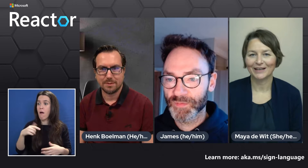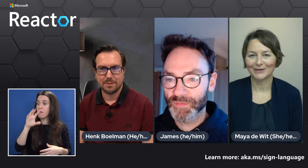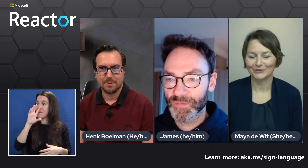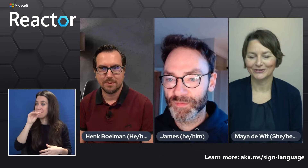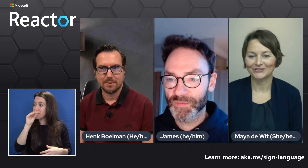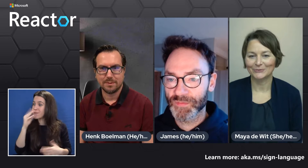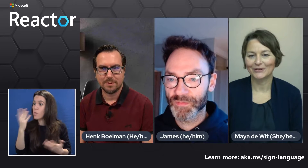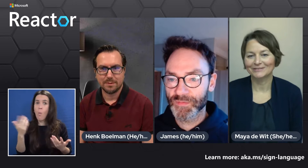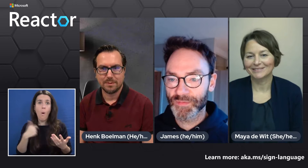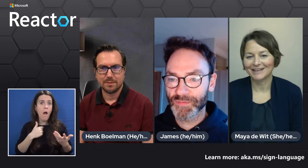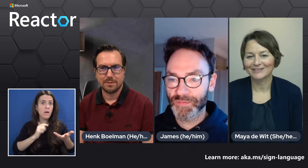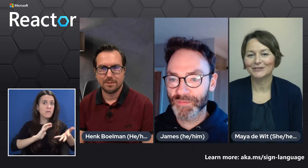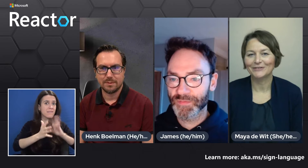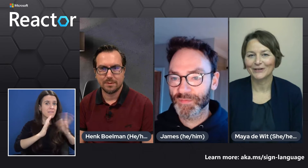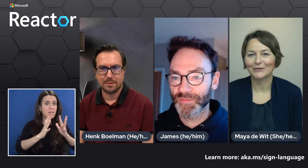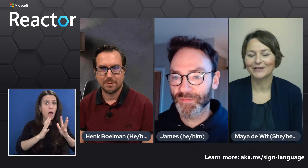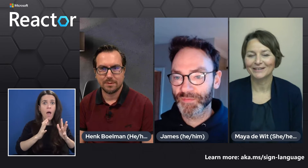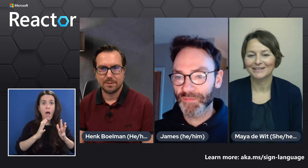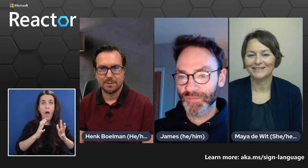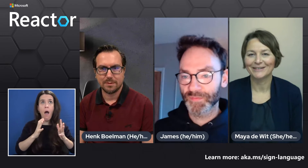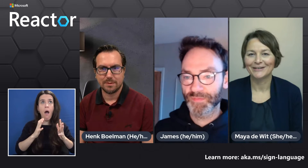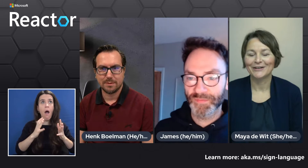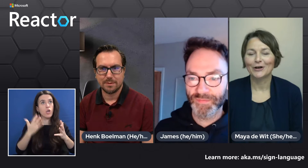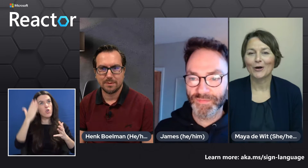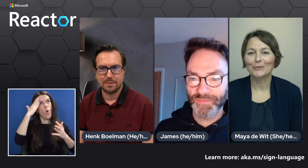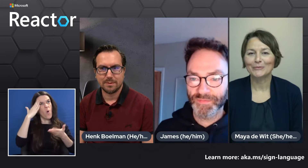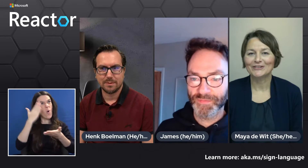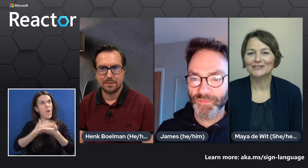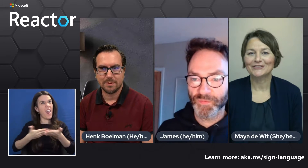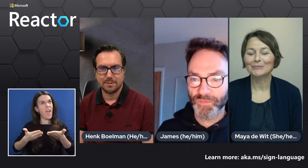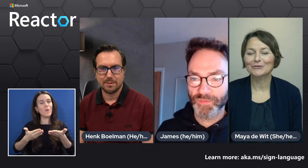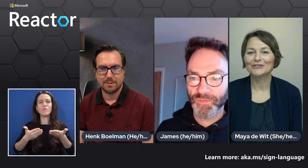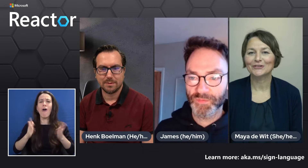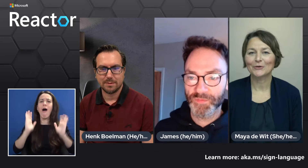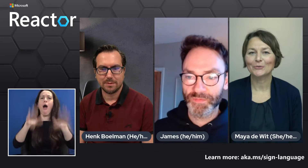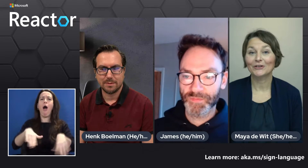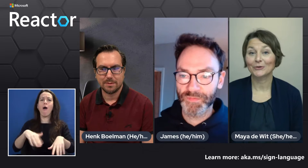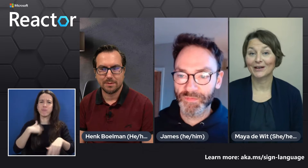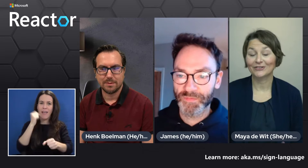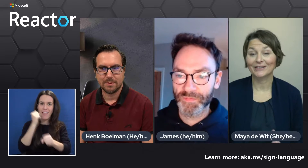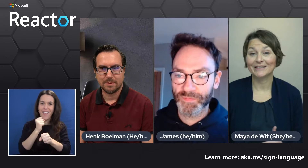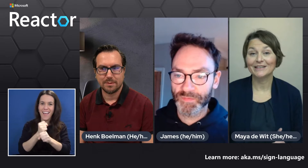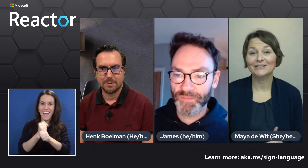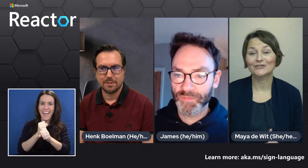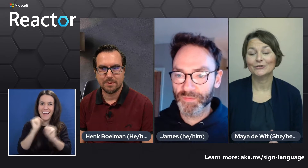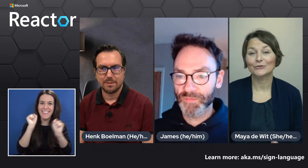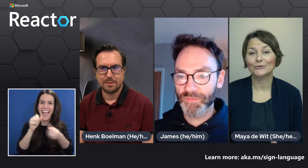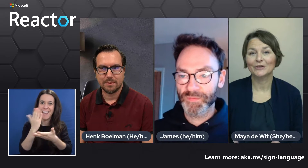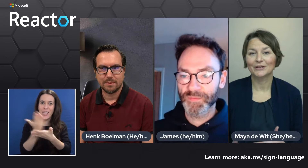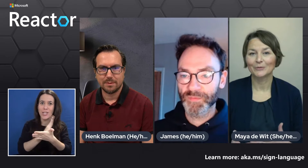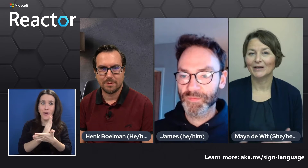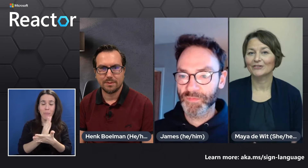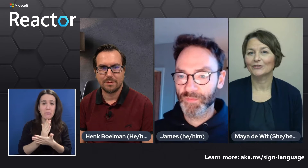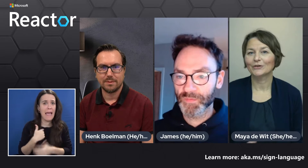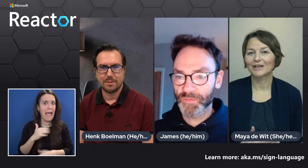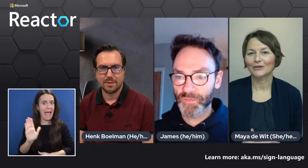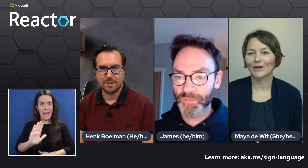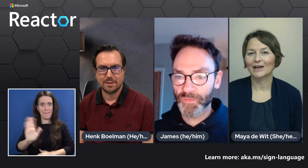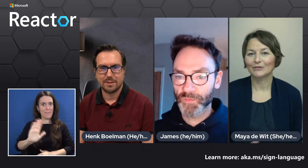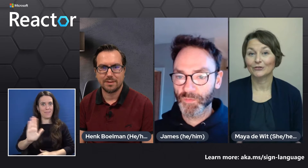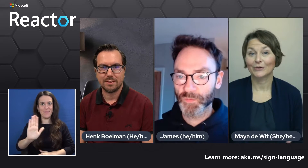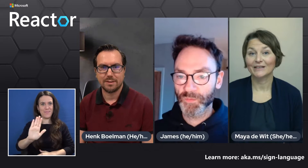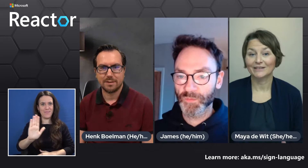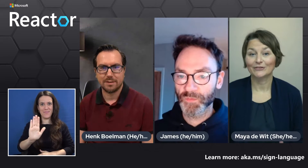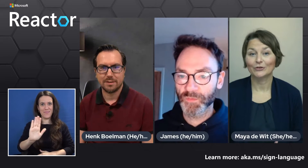those languages. Well, that's a very common misconception. So what you actually need is to make sure that you